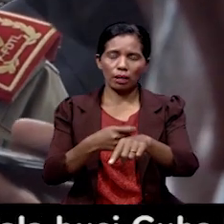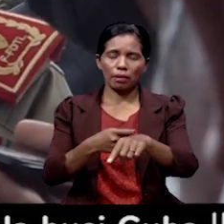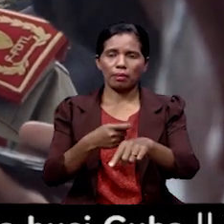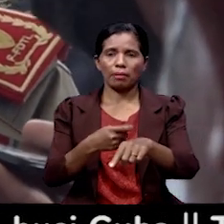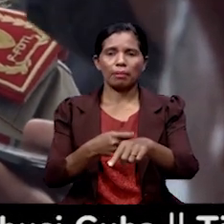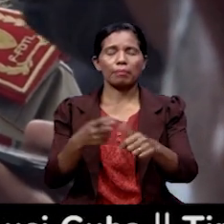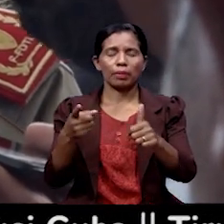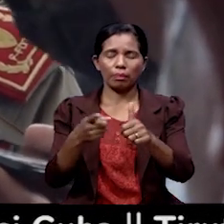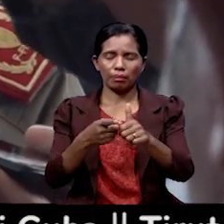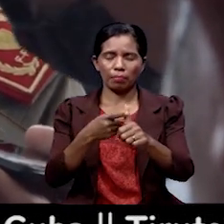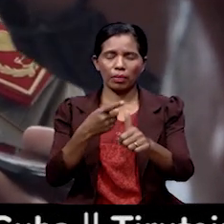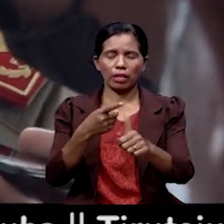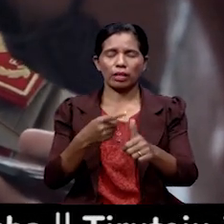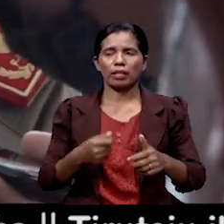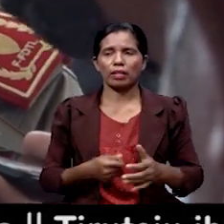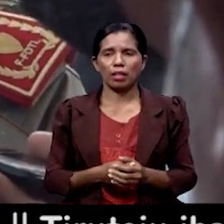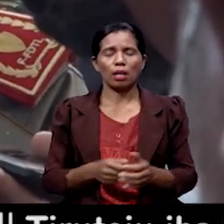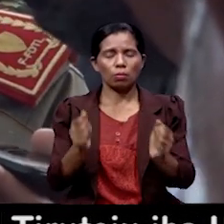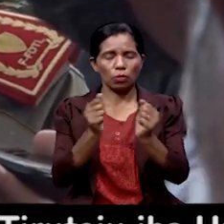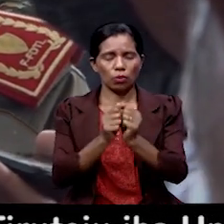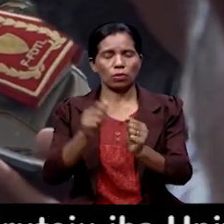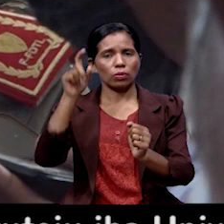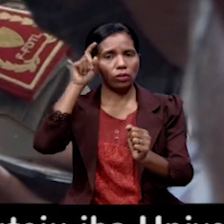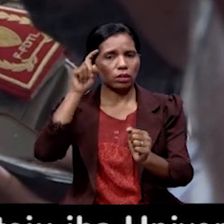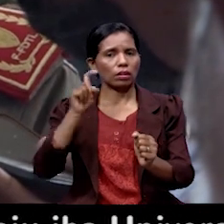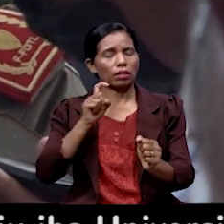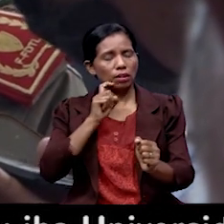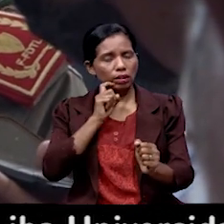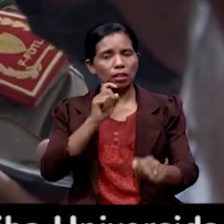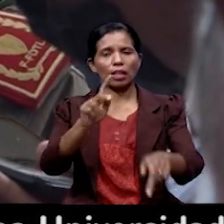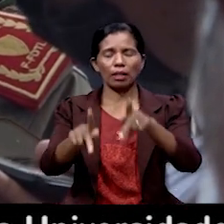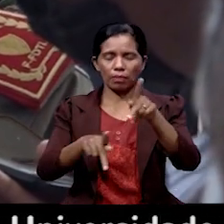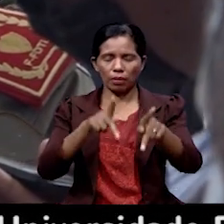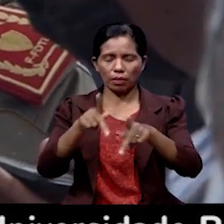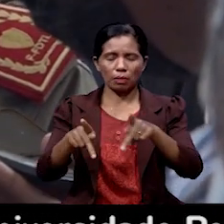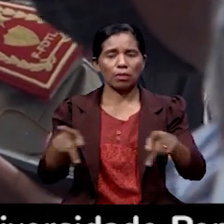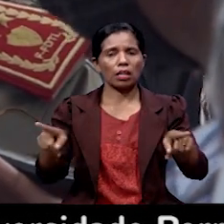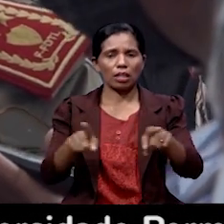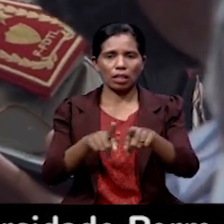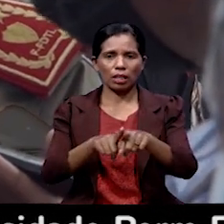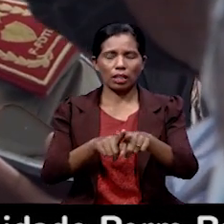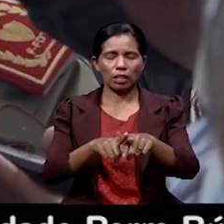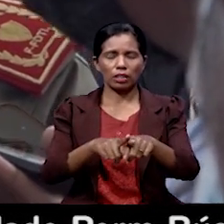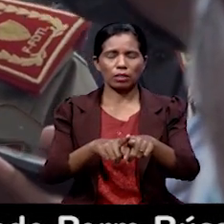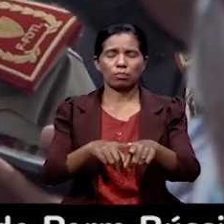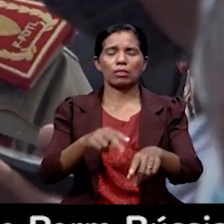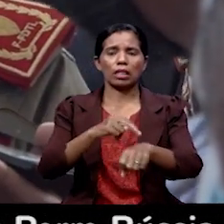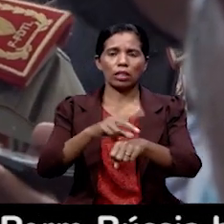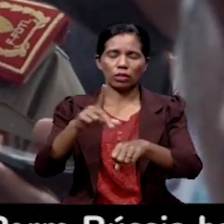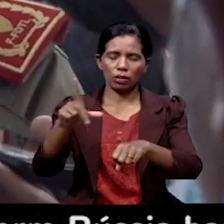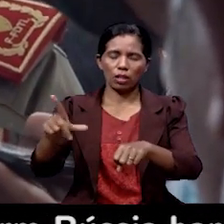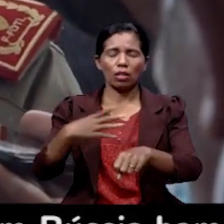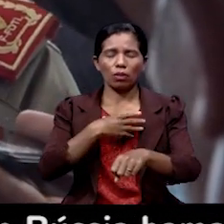nia Ma’Huno Shanana, e maide nebe que nacionalismo, patriotismo,